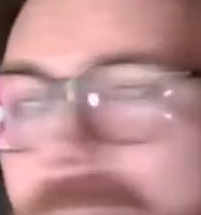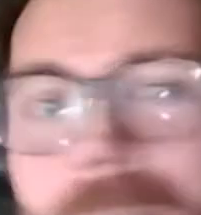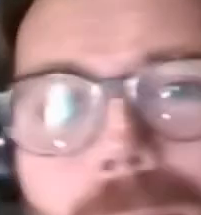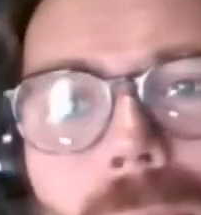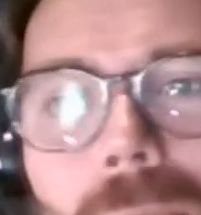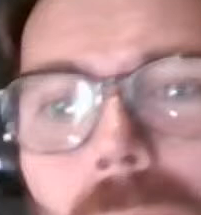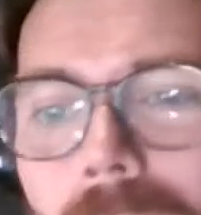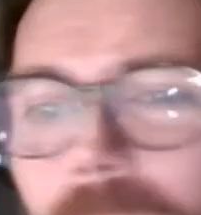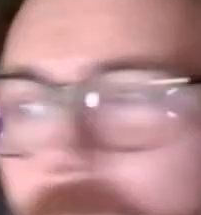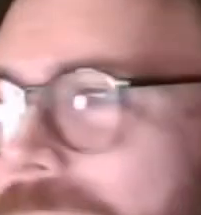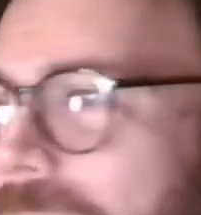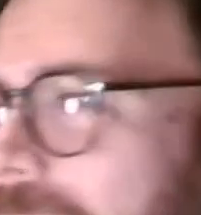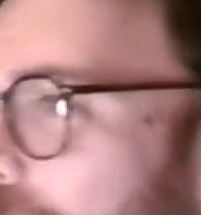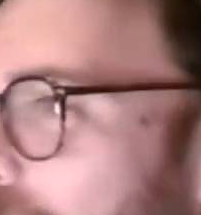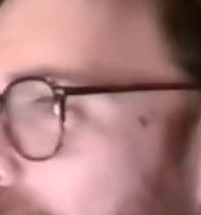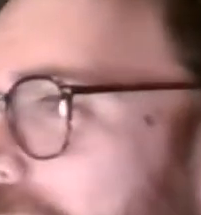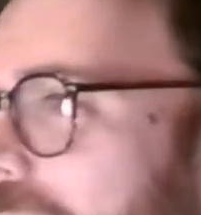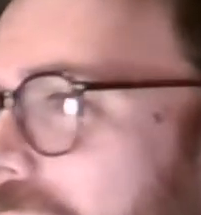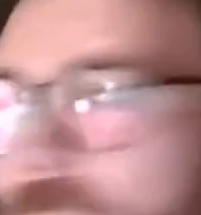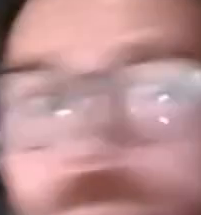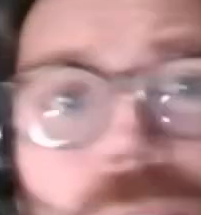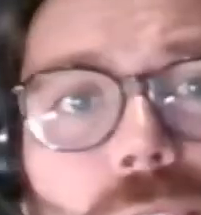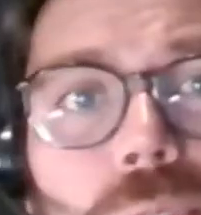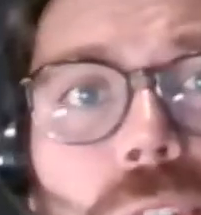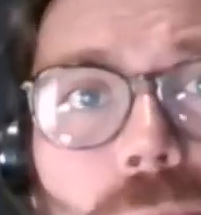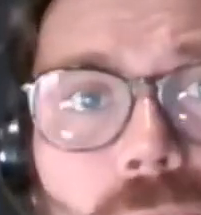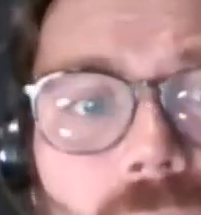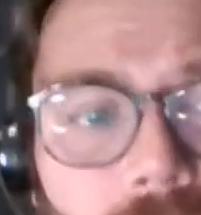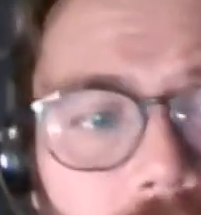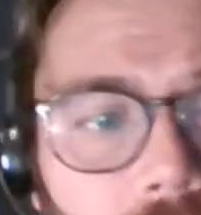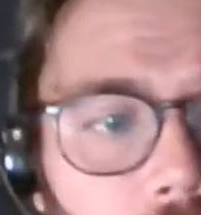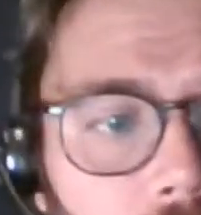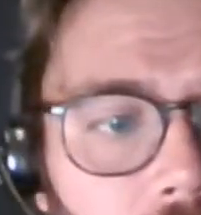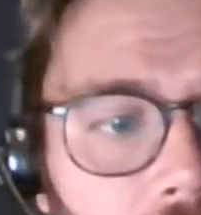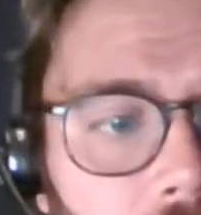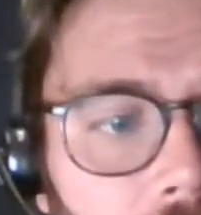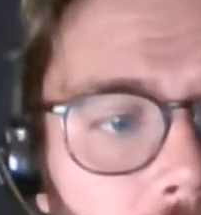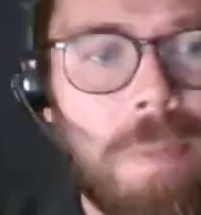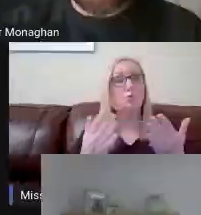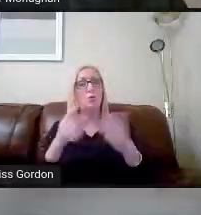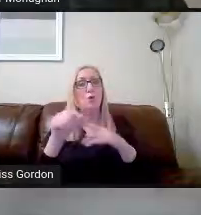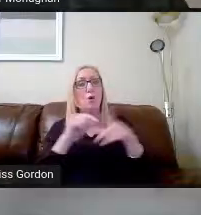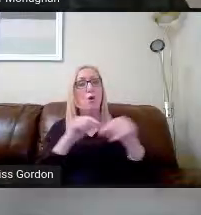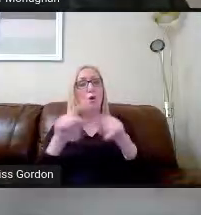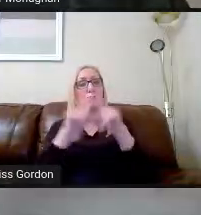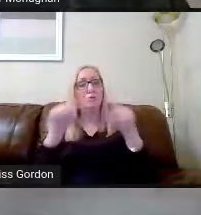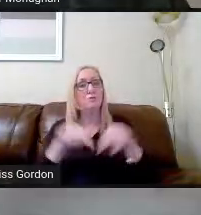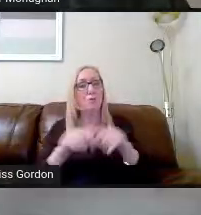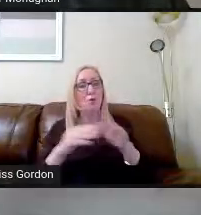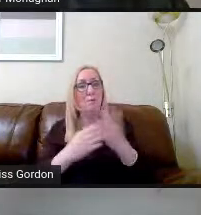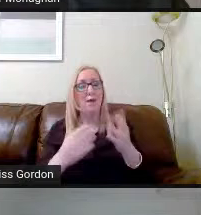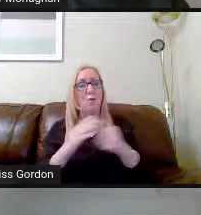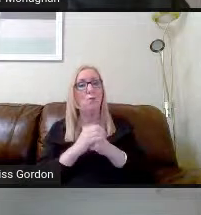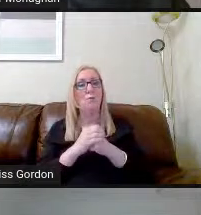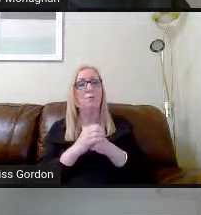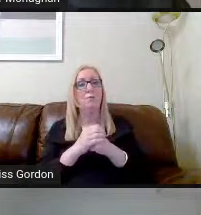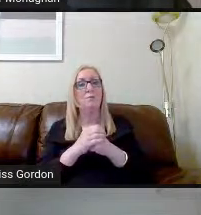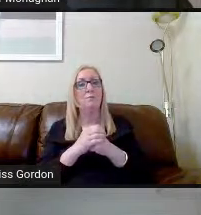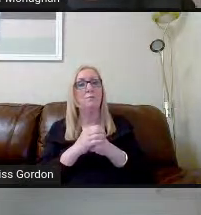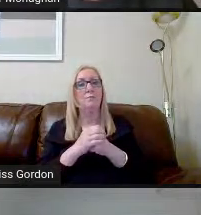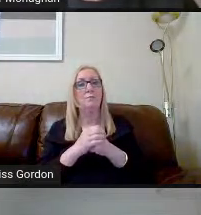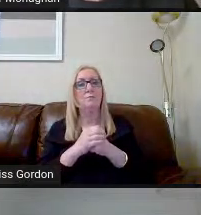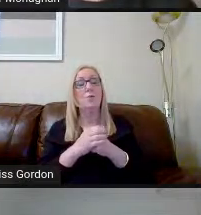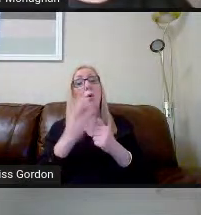up. While we're waiting for any more questions to come through, I'll show the options form just now. So when